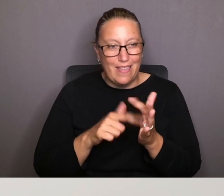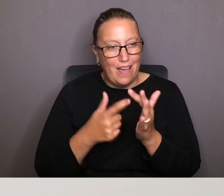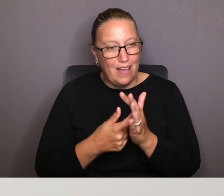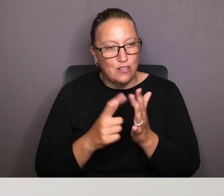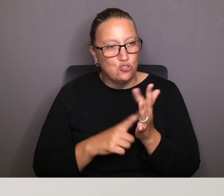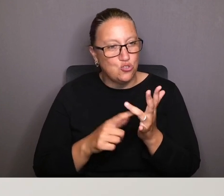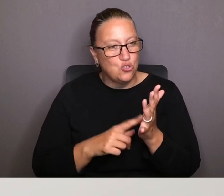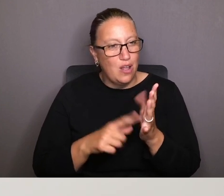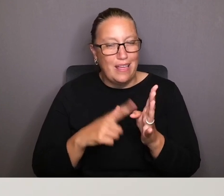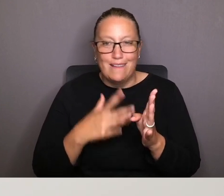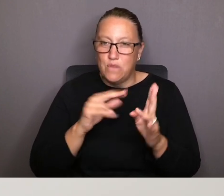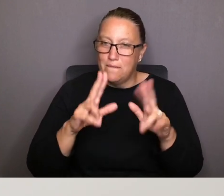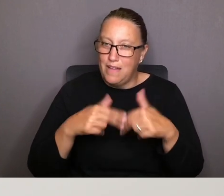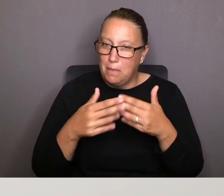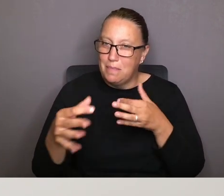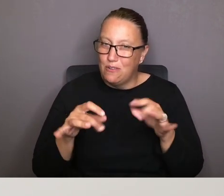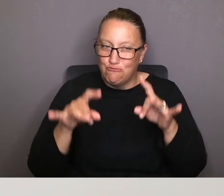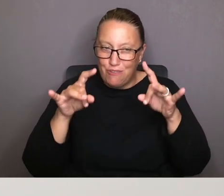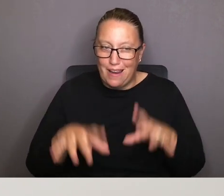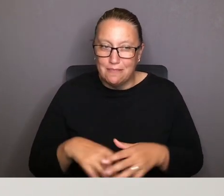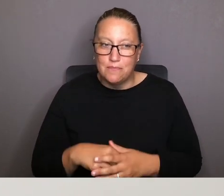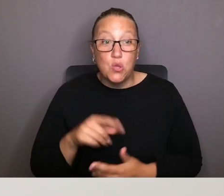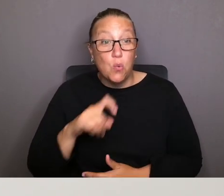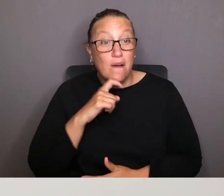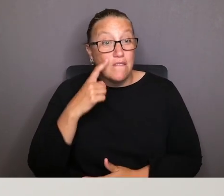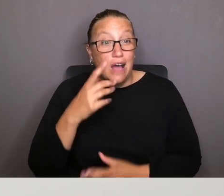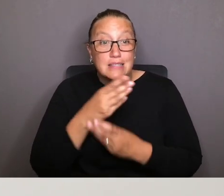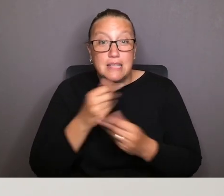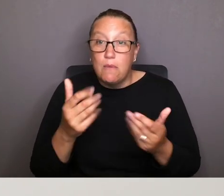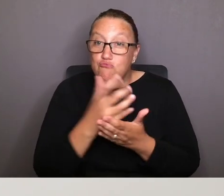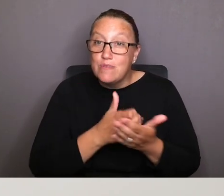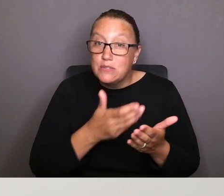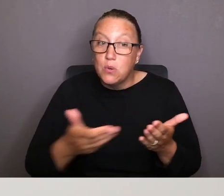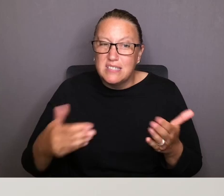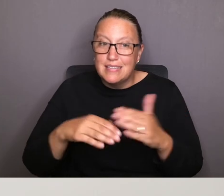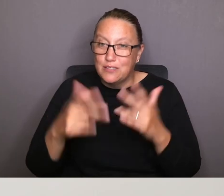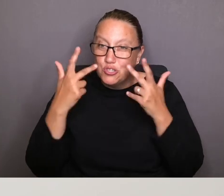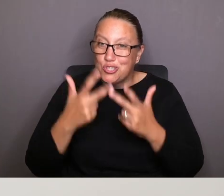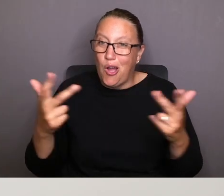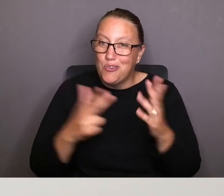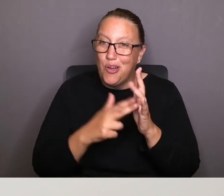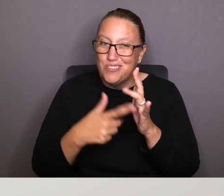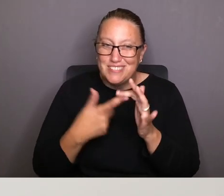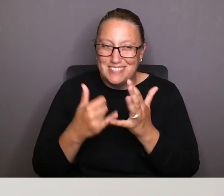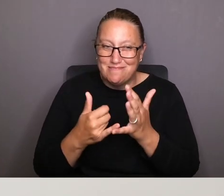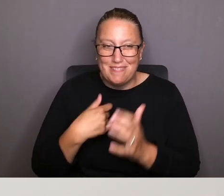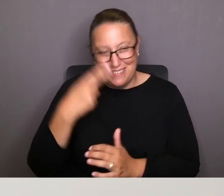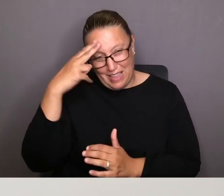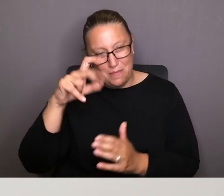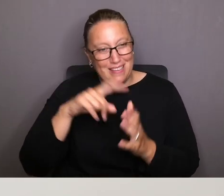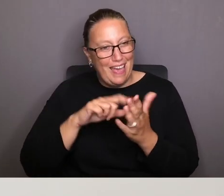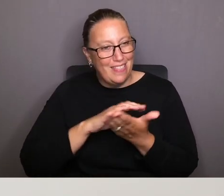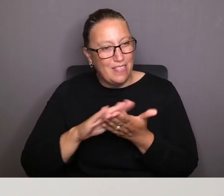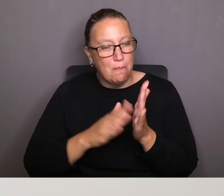Australia. By the way, you'll find some of the resources that Heather mentions in the show notes. I'm Kath Marnie, and we'll catch you